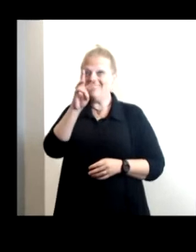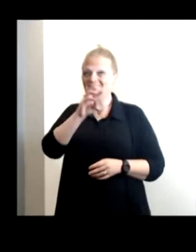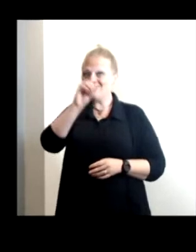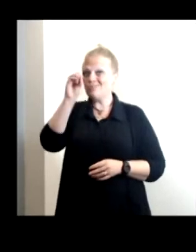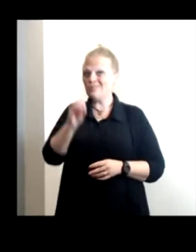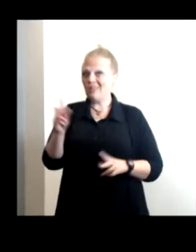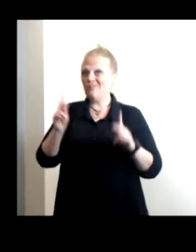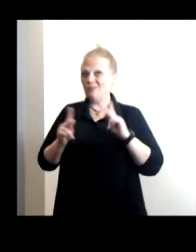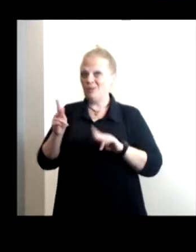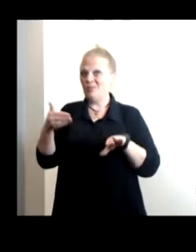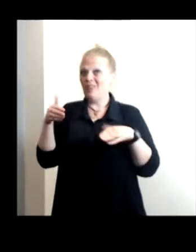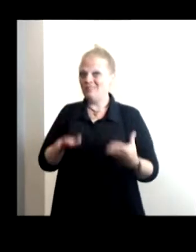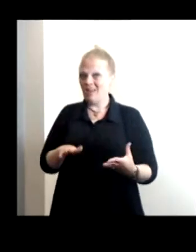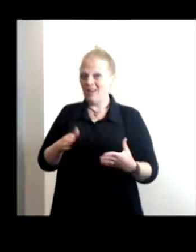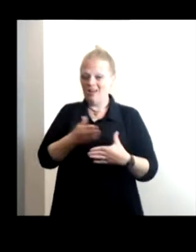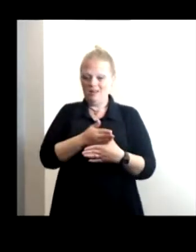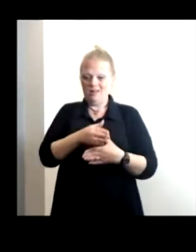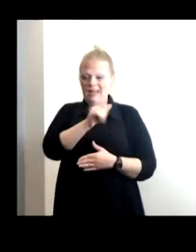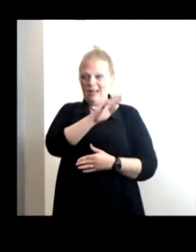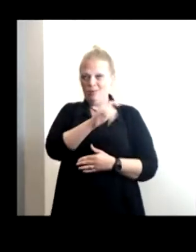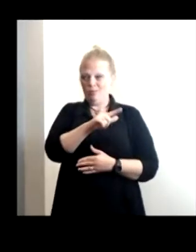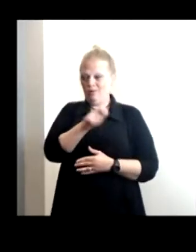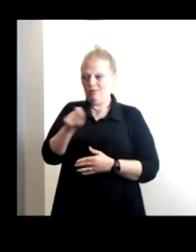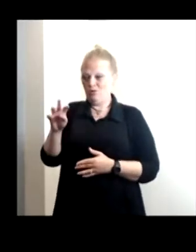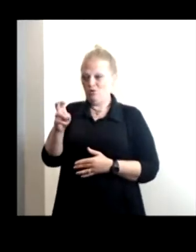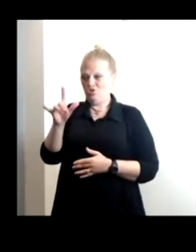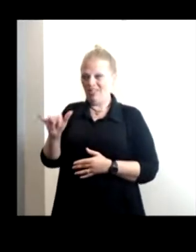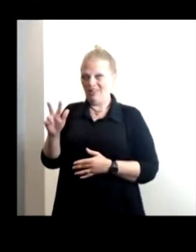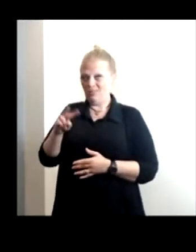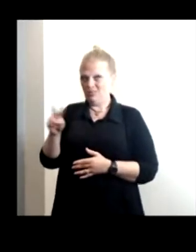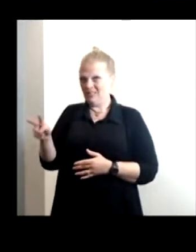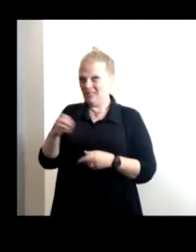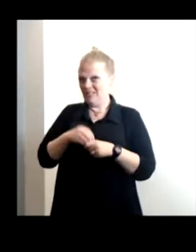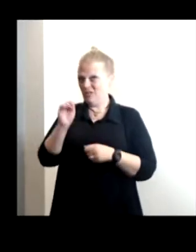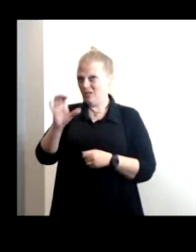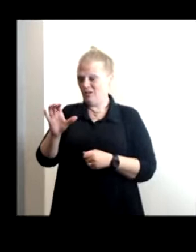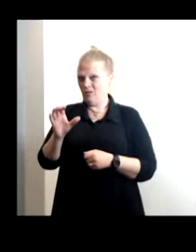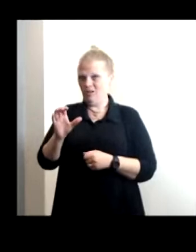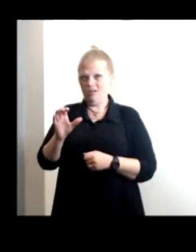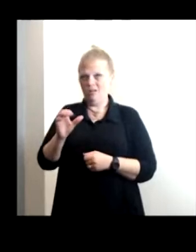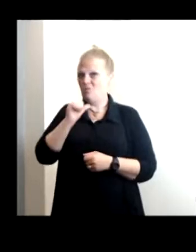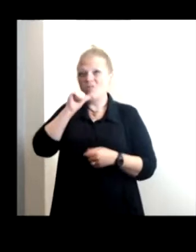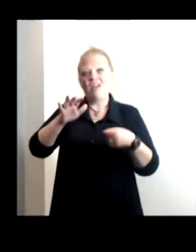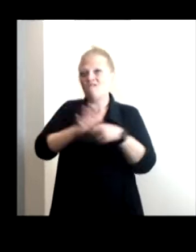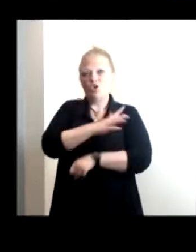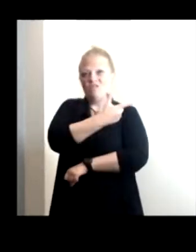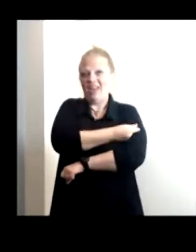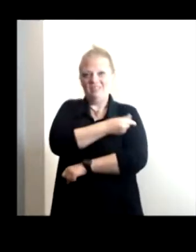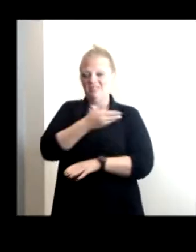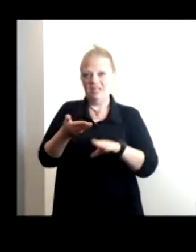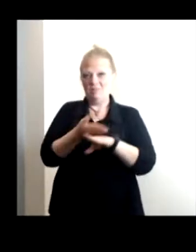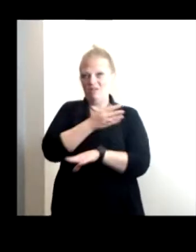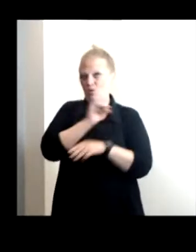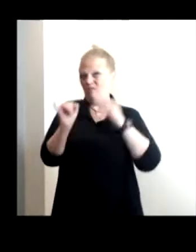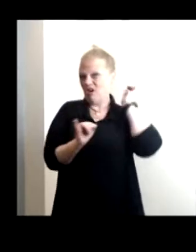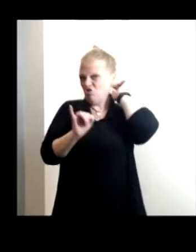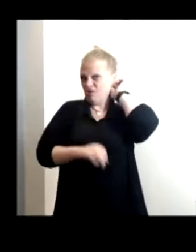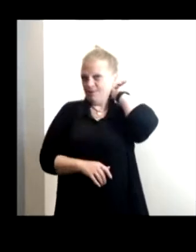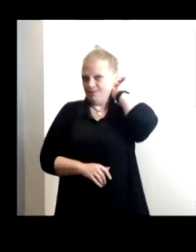of the individuals who died between April 1st and July 22nd in Erie County were not fully vaccinated before their infection.